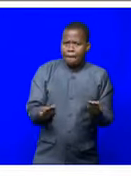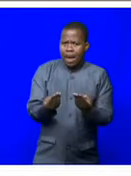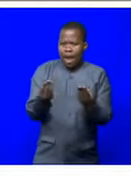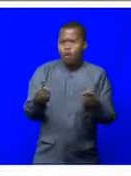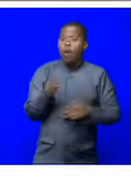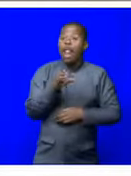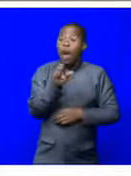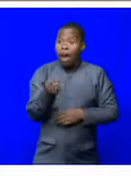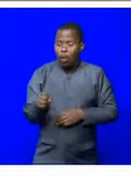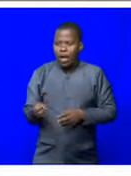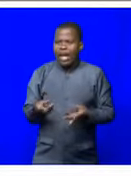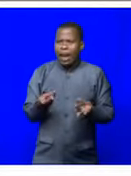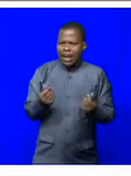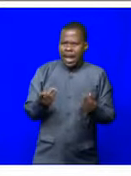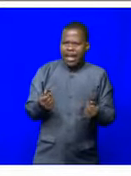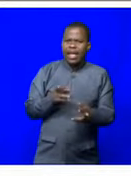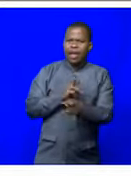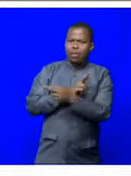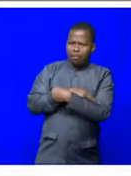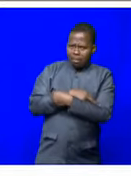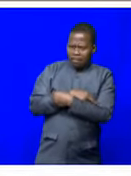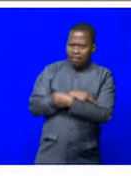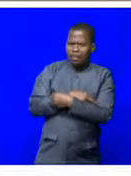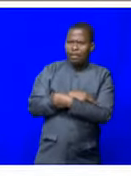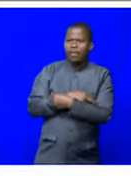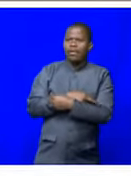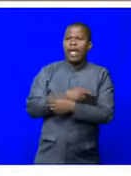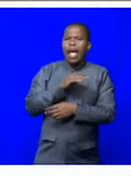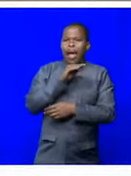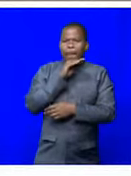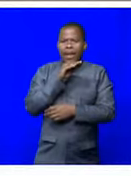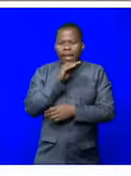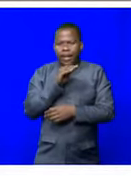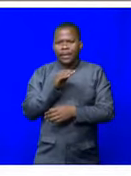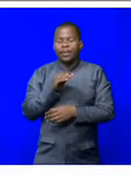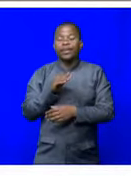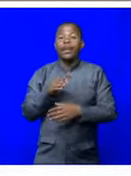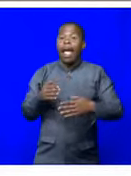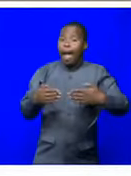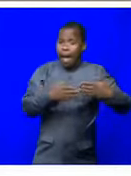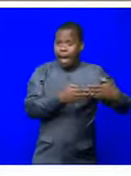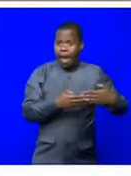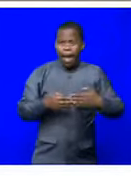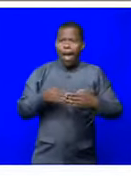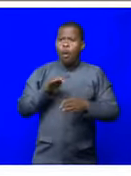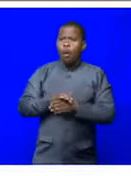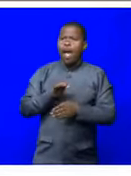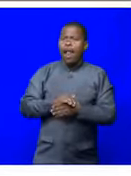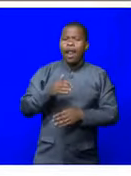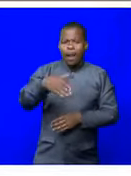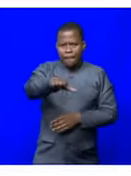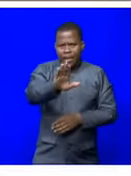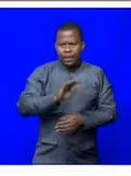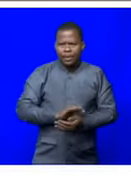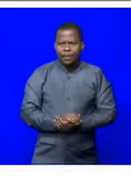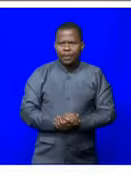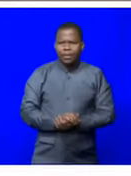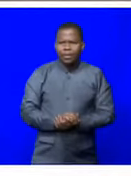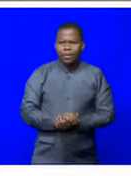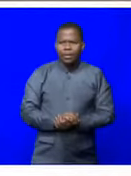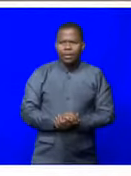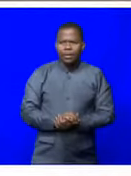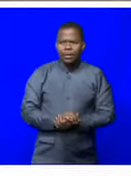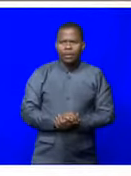citizens, it stands at the core of deliverables for